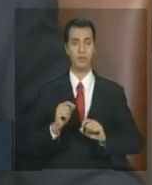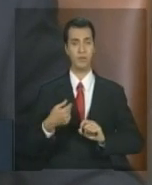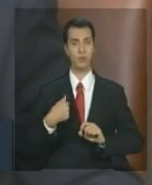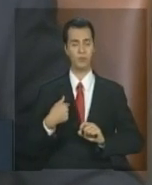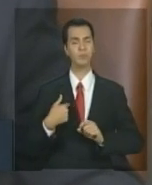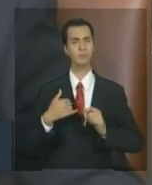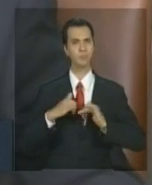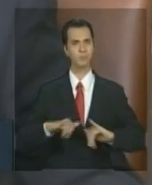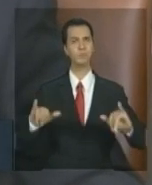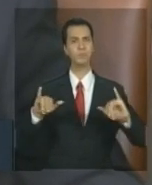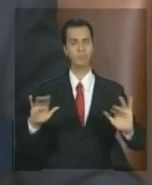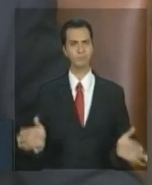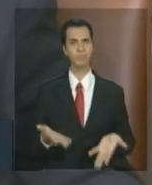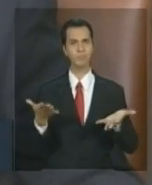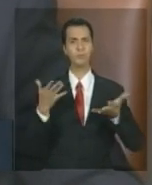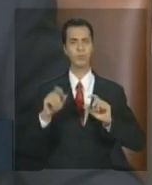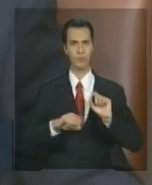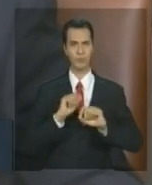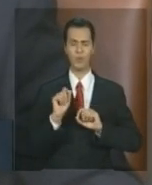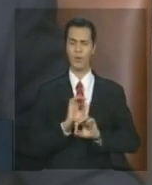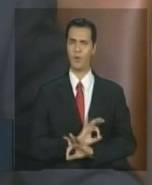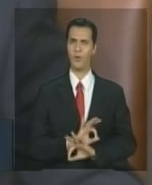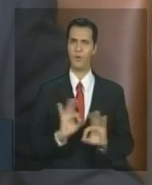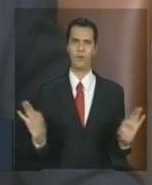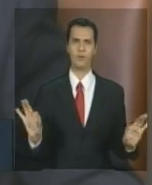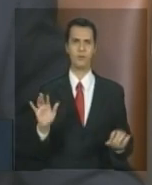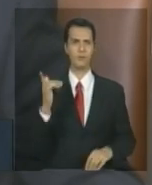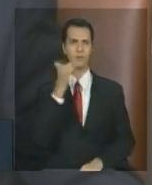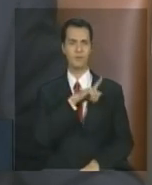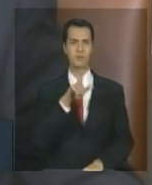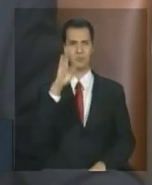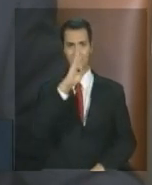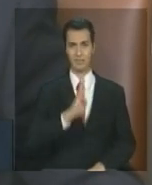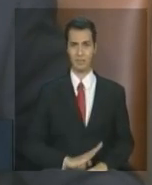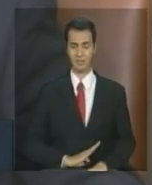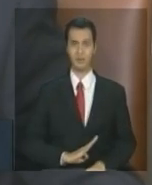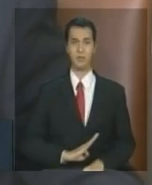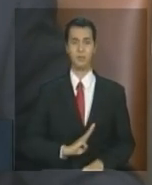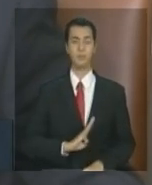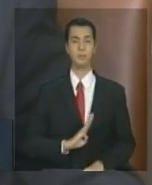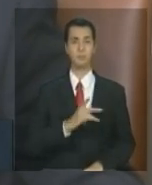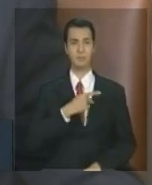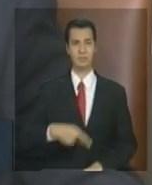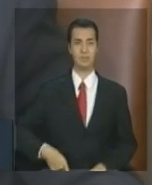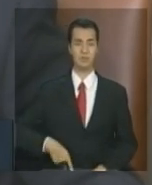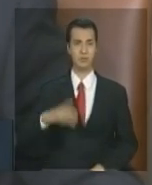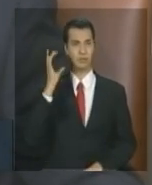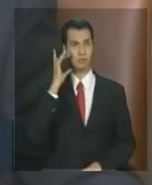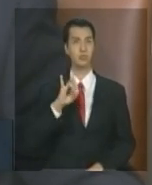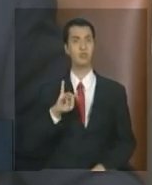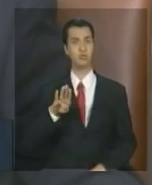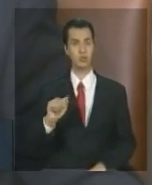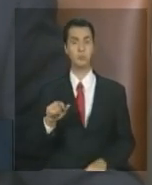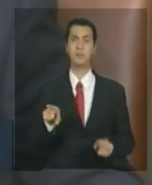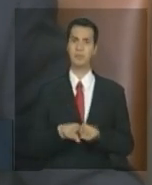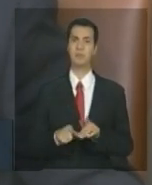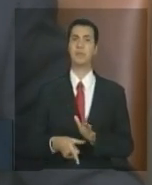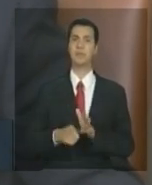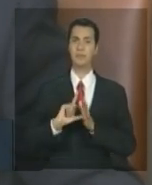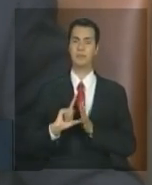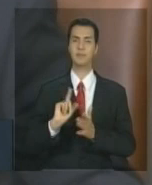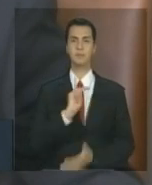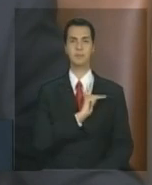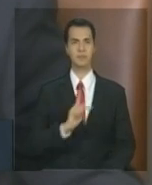aqui mais uma vez o extraordinário progresso que fez o Brasil sob a liderança da presidente Rousseff e anteriormente do seu